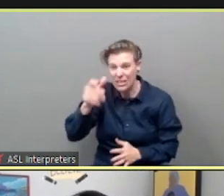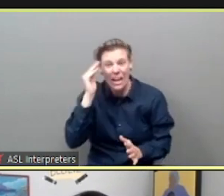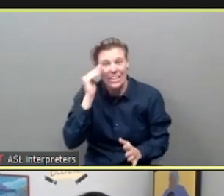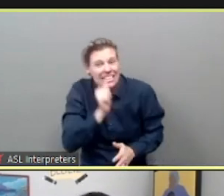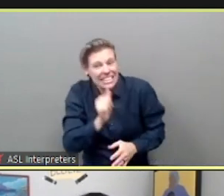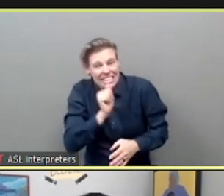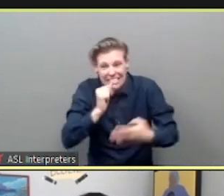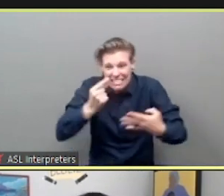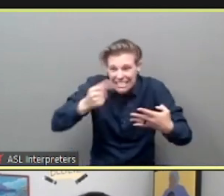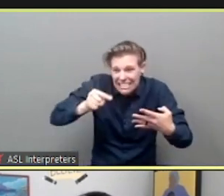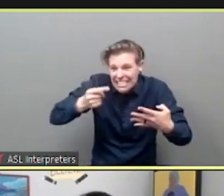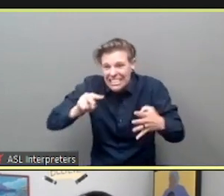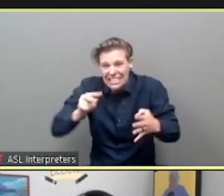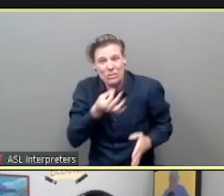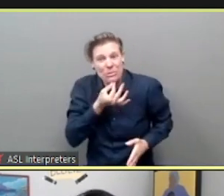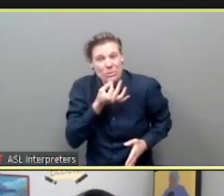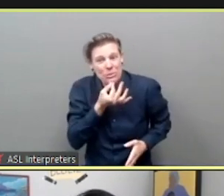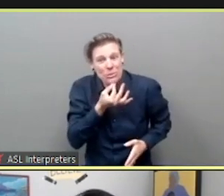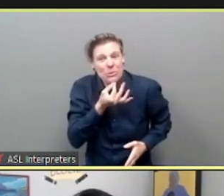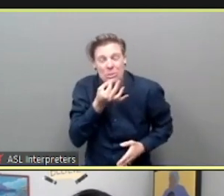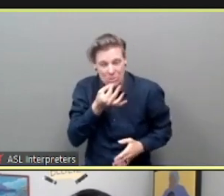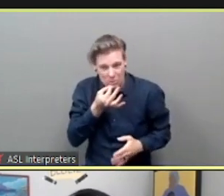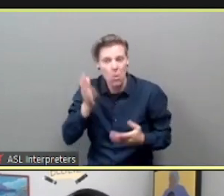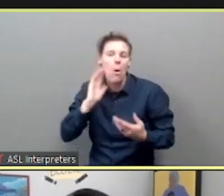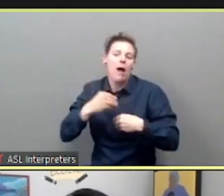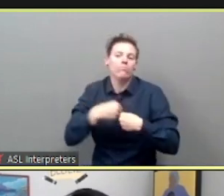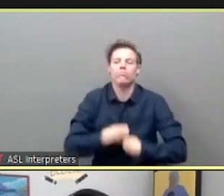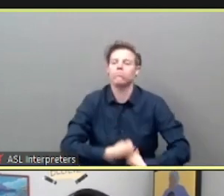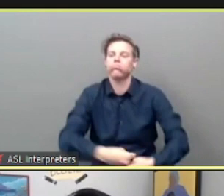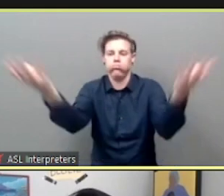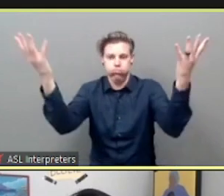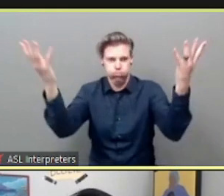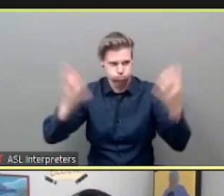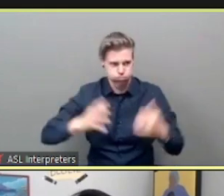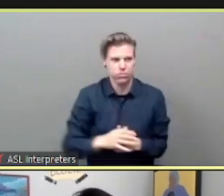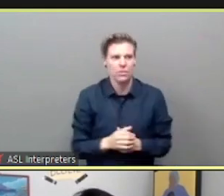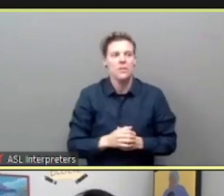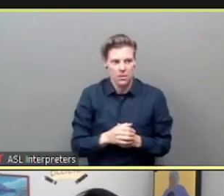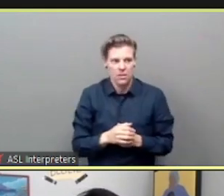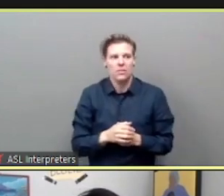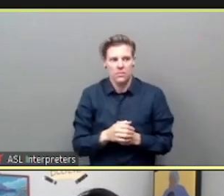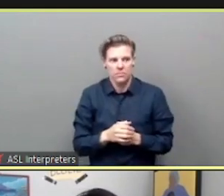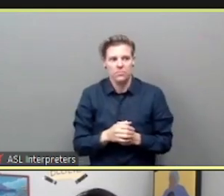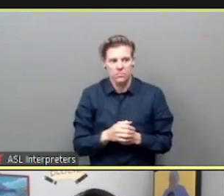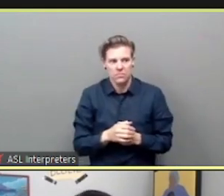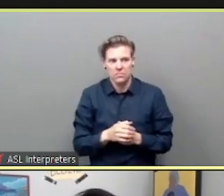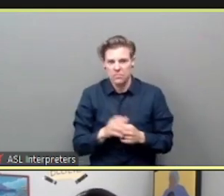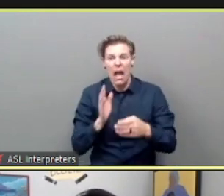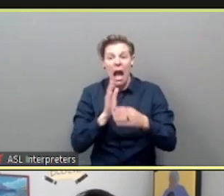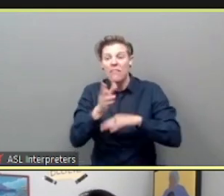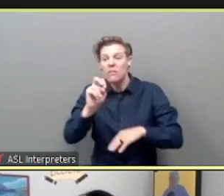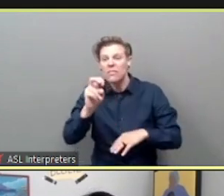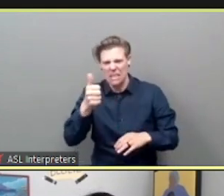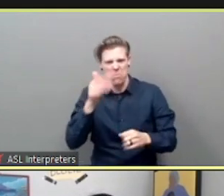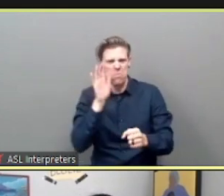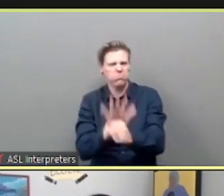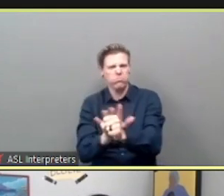the state. You'll be able to see more and more scheduled appointments available as the week goes